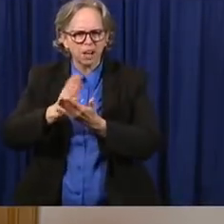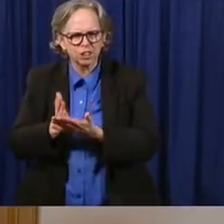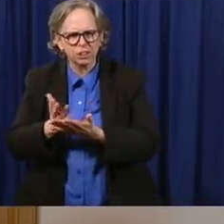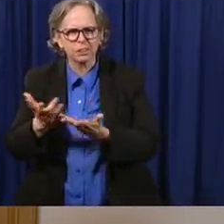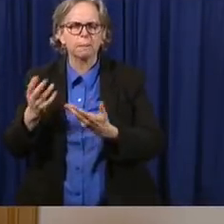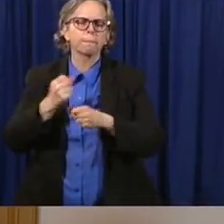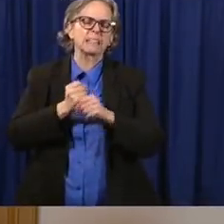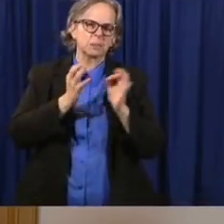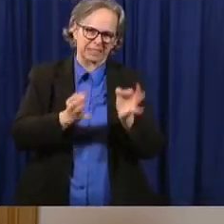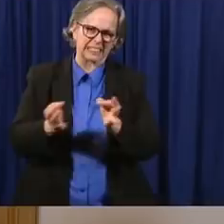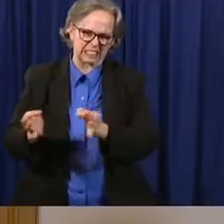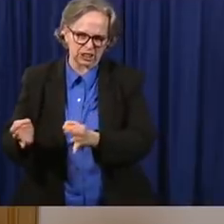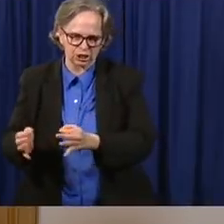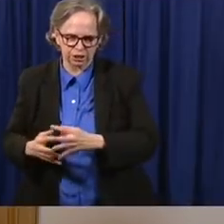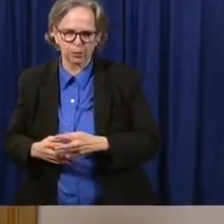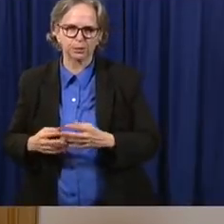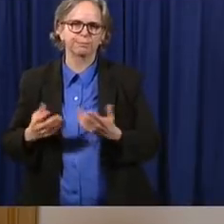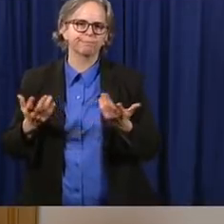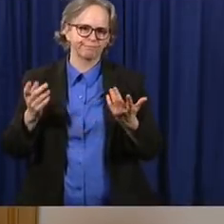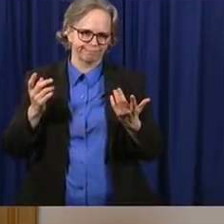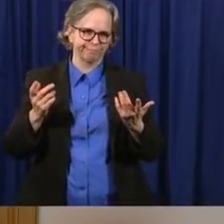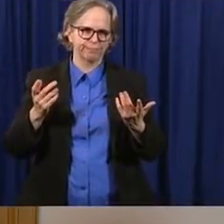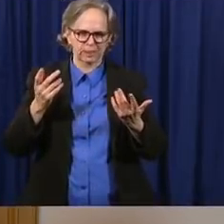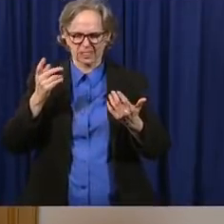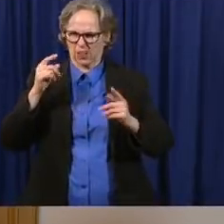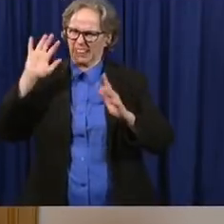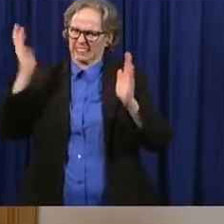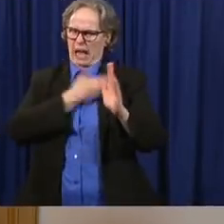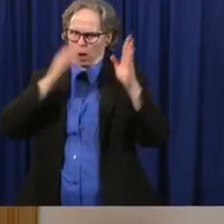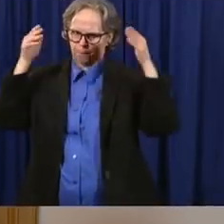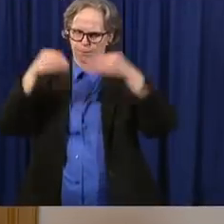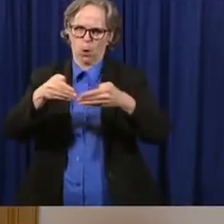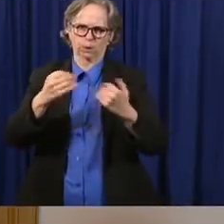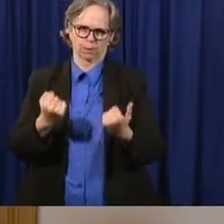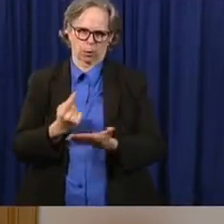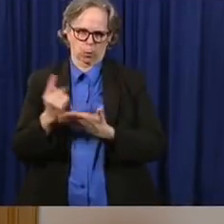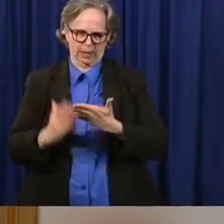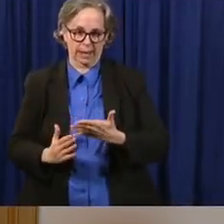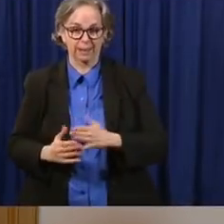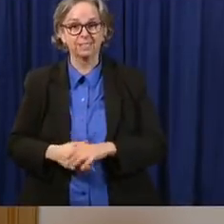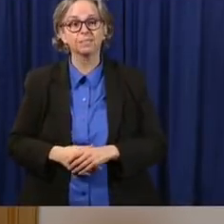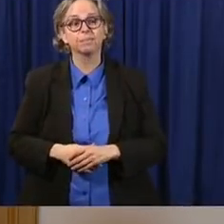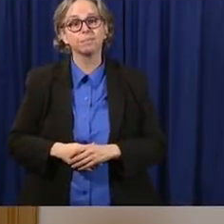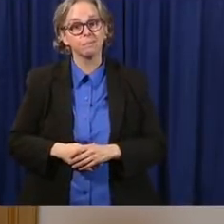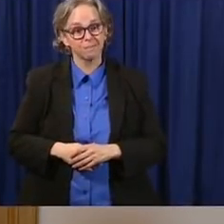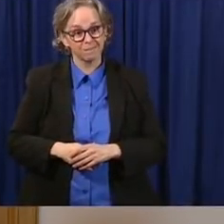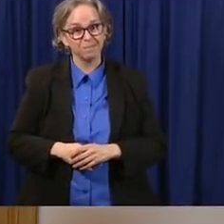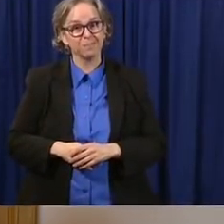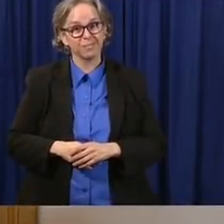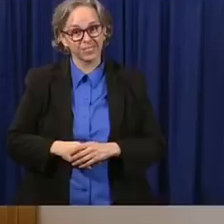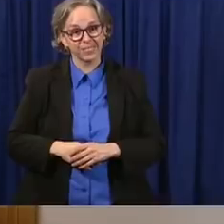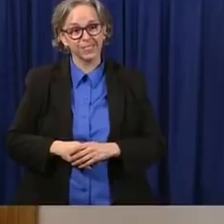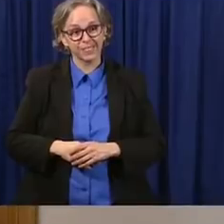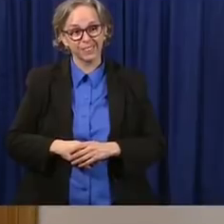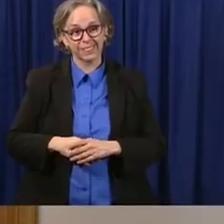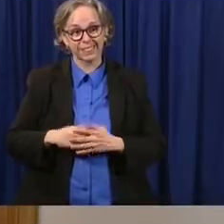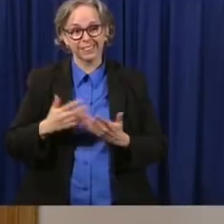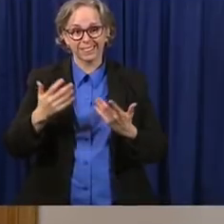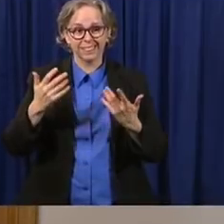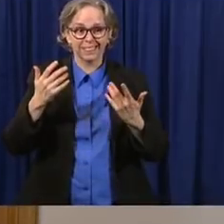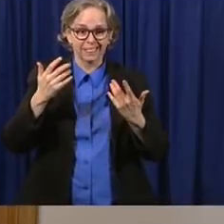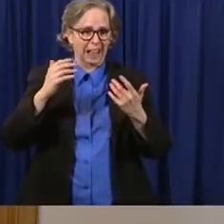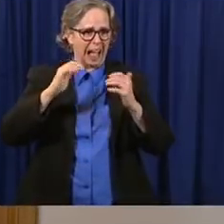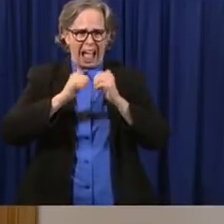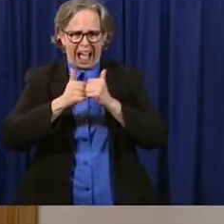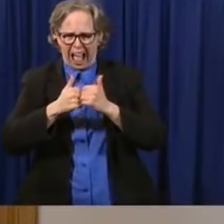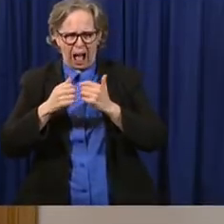We're going to be working on that this weekend. We're also going to be working, as we indicated, on kind of how we come back as a state